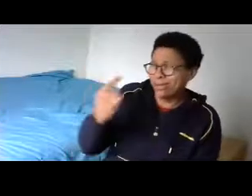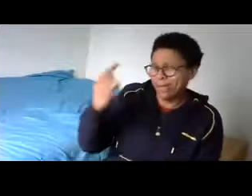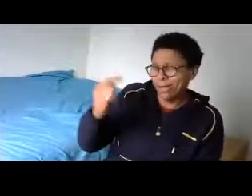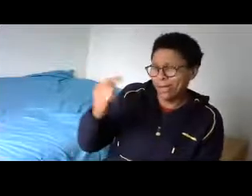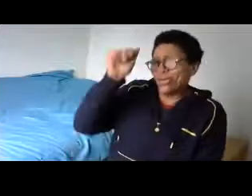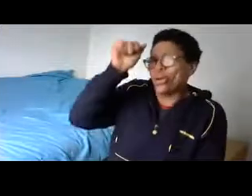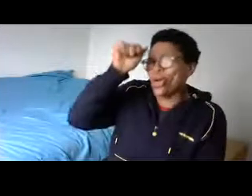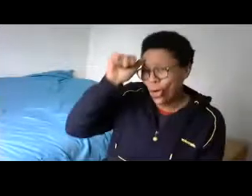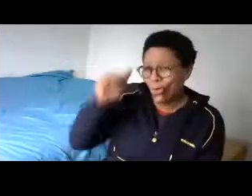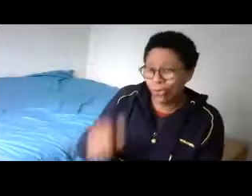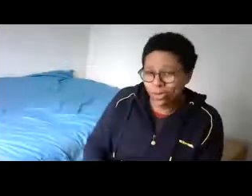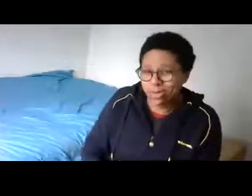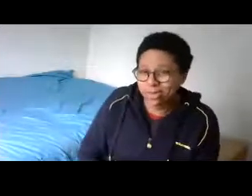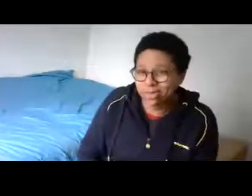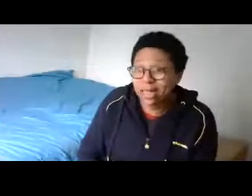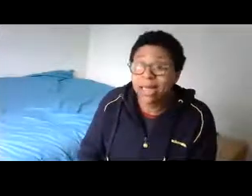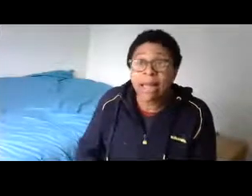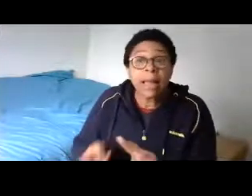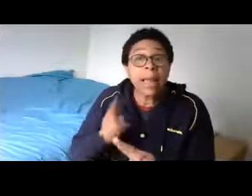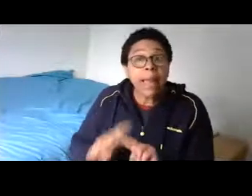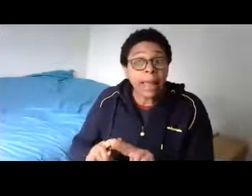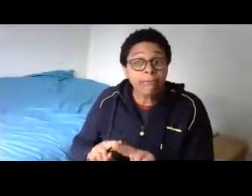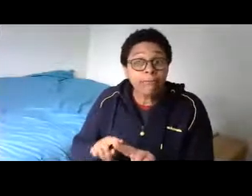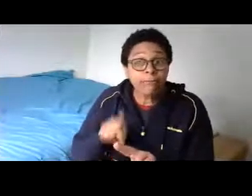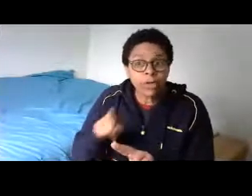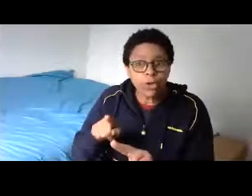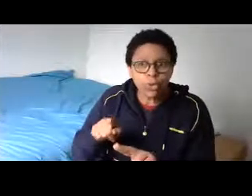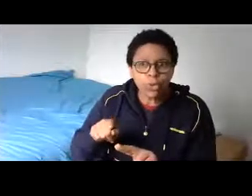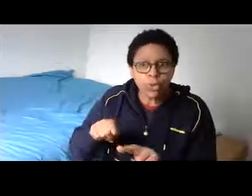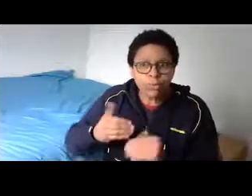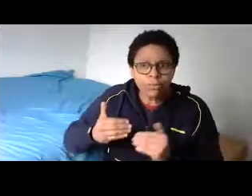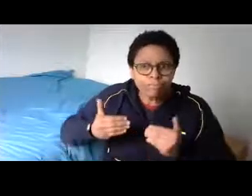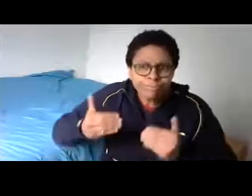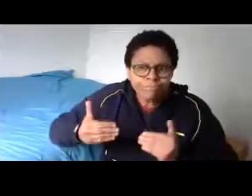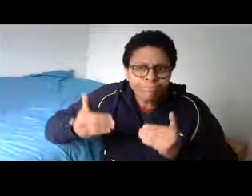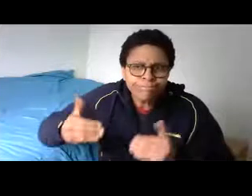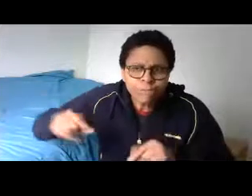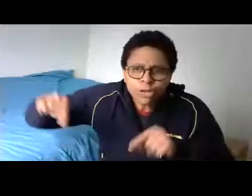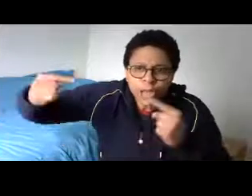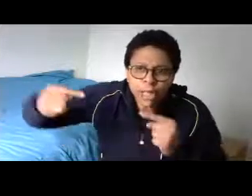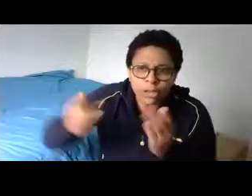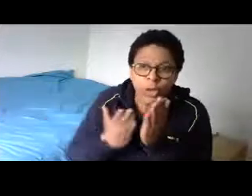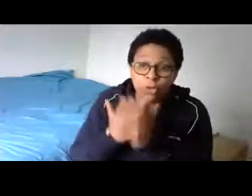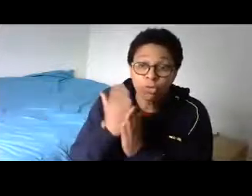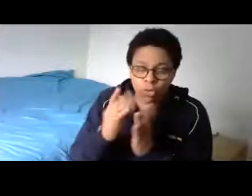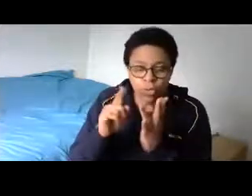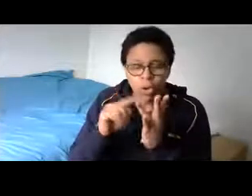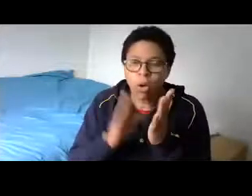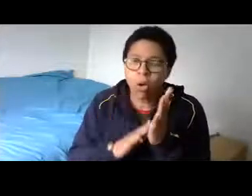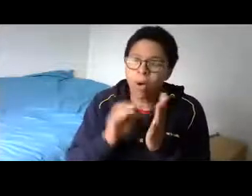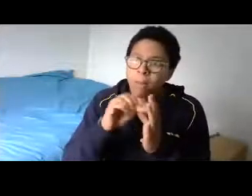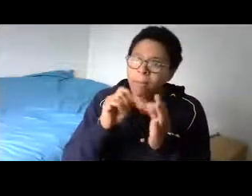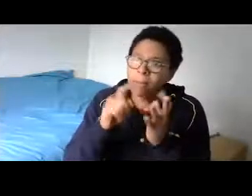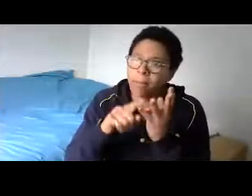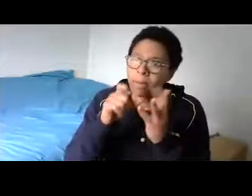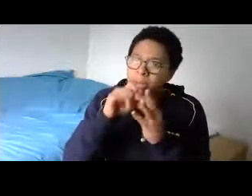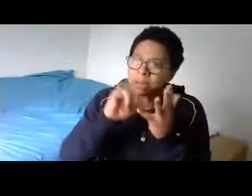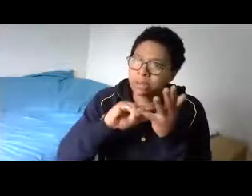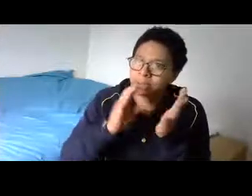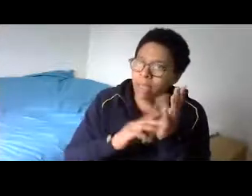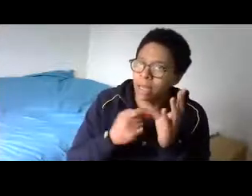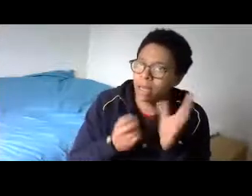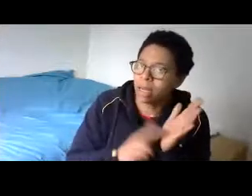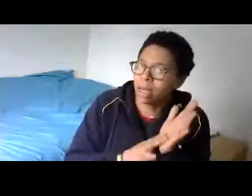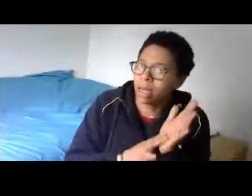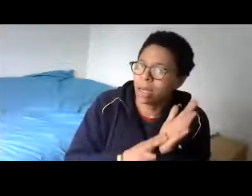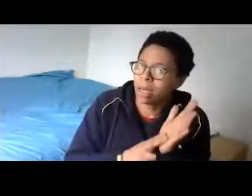that if you go kind of further and challenge it to the ombudsman, or you get lawyers to look at this,